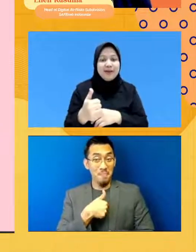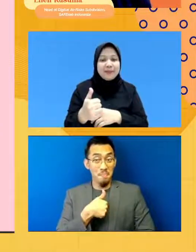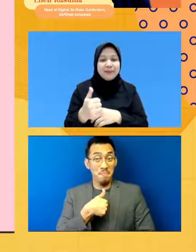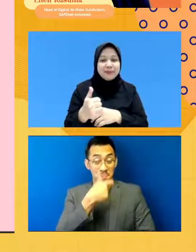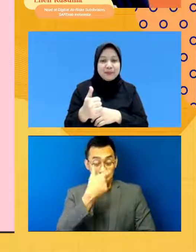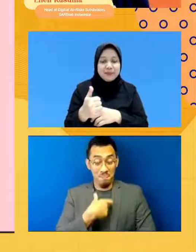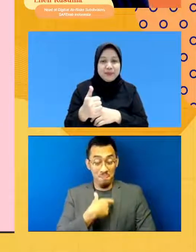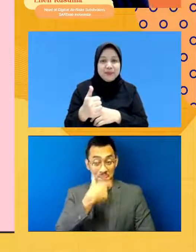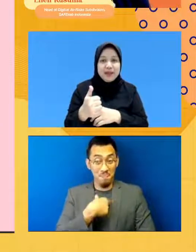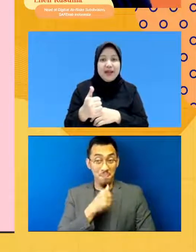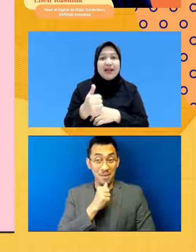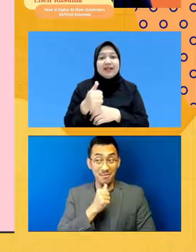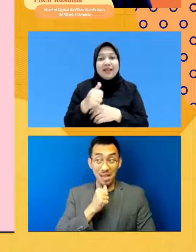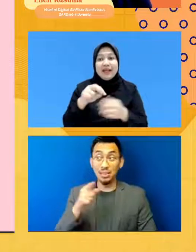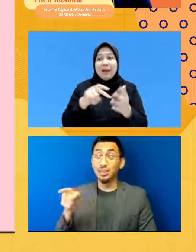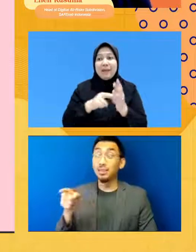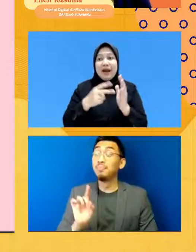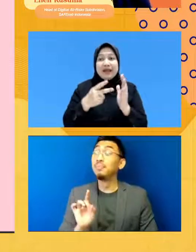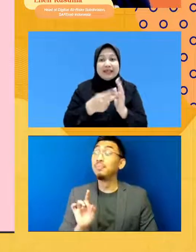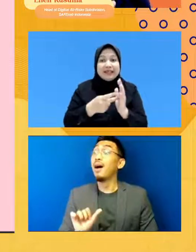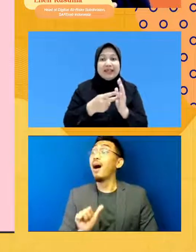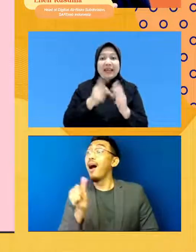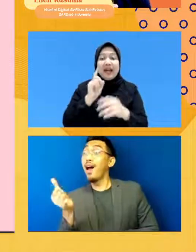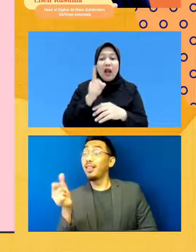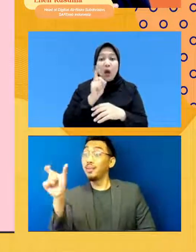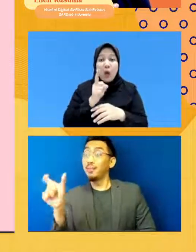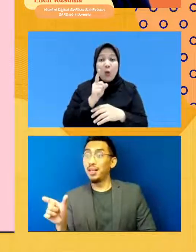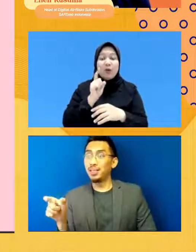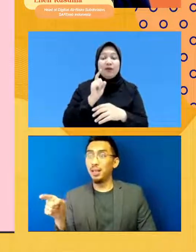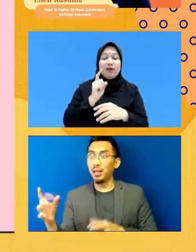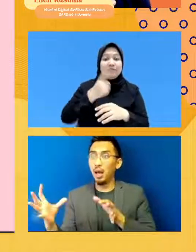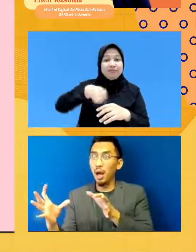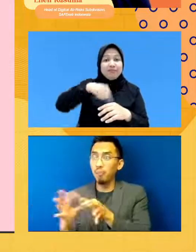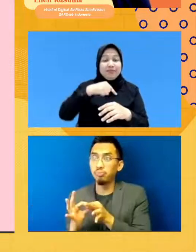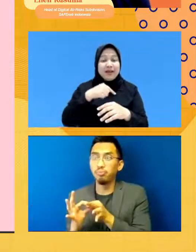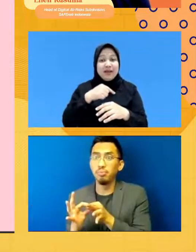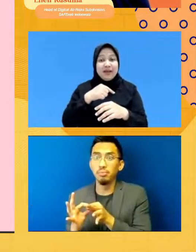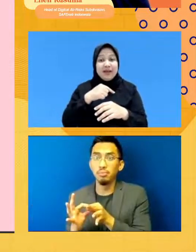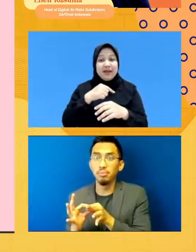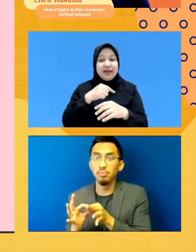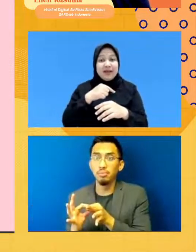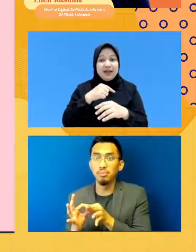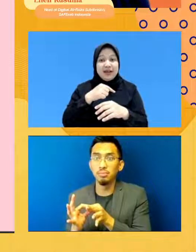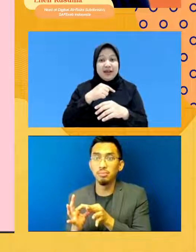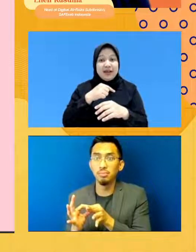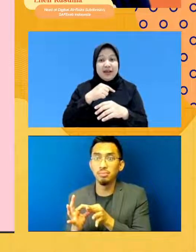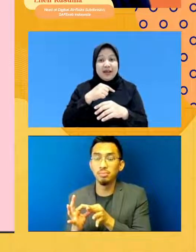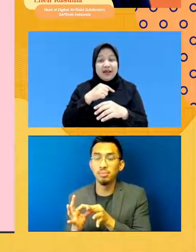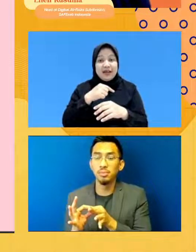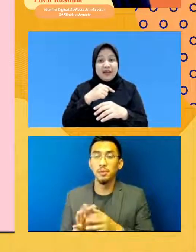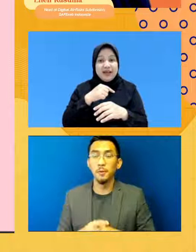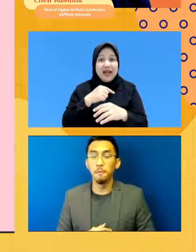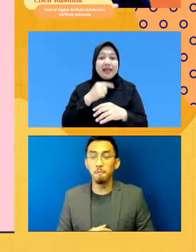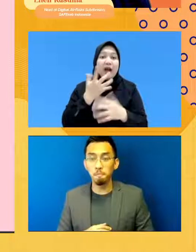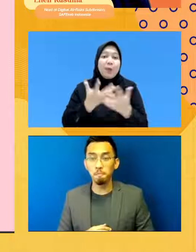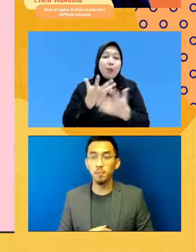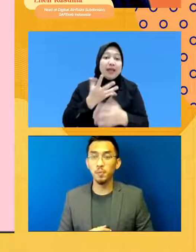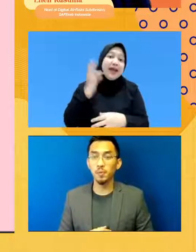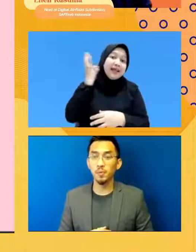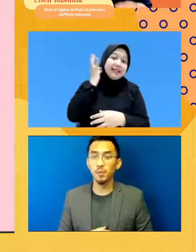safely, we could pose another risk for, we could pose a risk to another person's. And